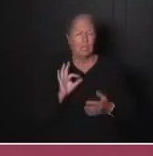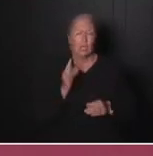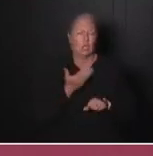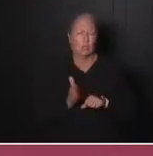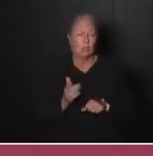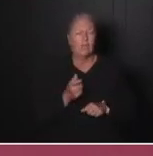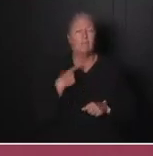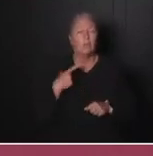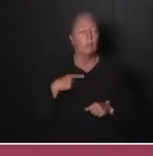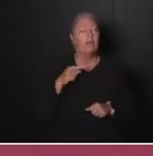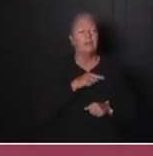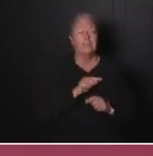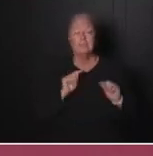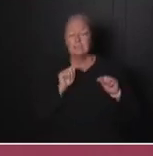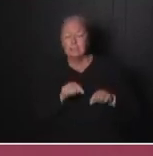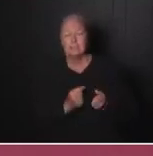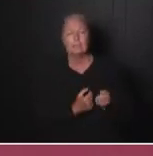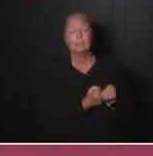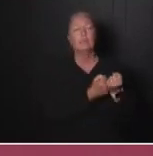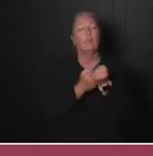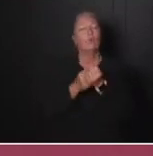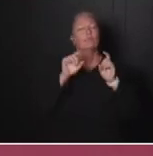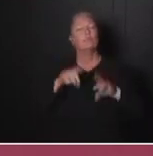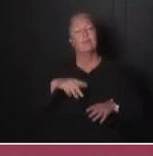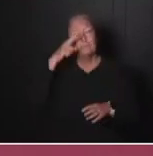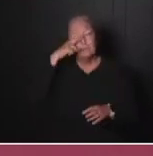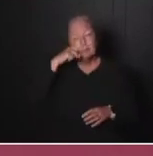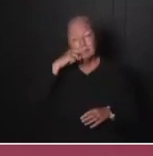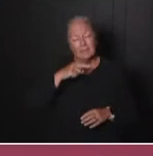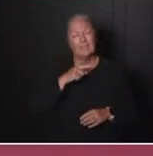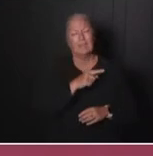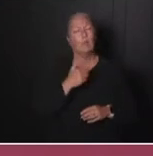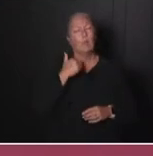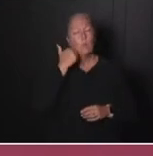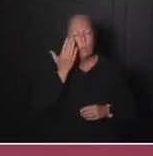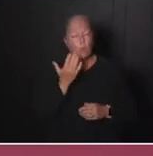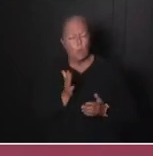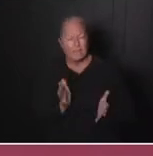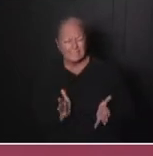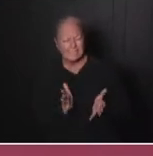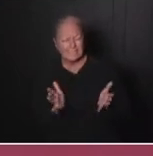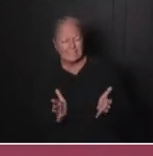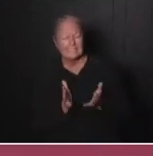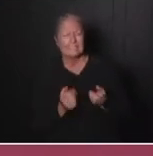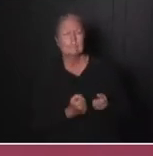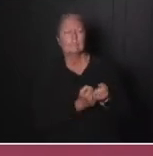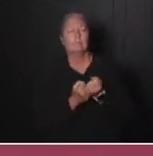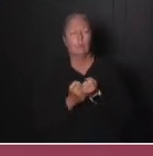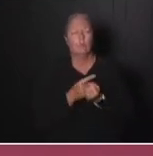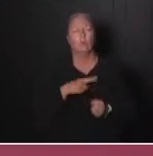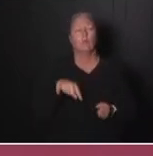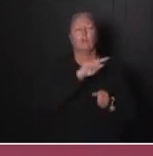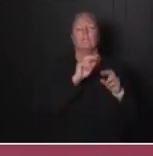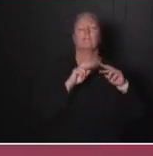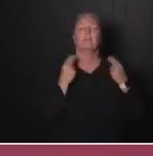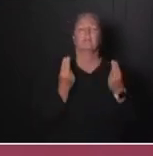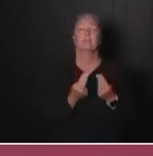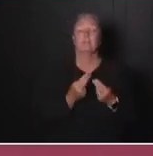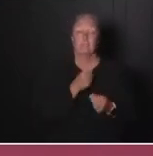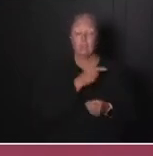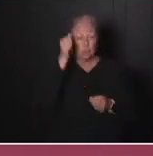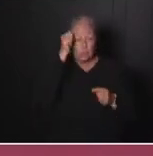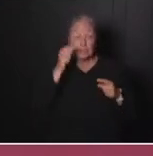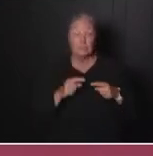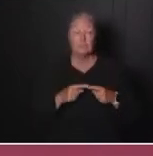on the side of everyday Australians, why he's always fought for working families. He knows the difference it makes.